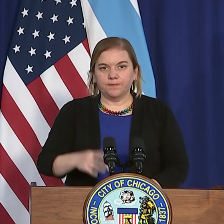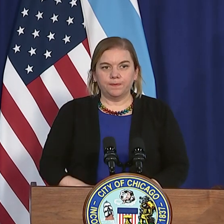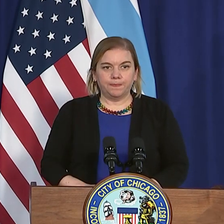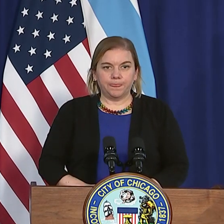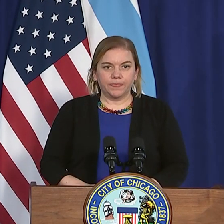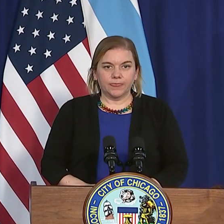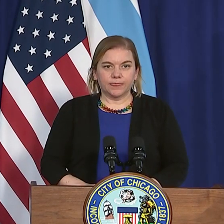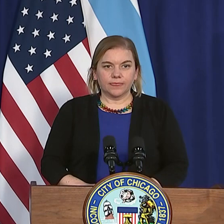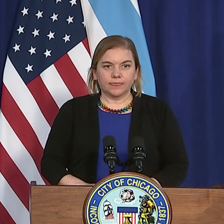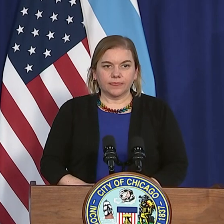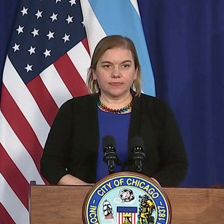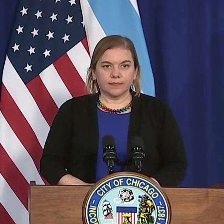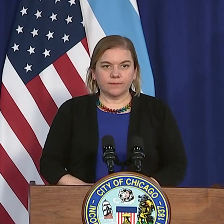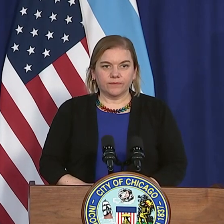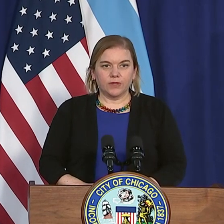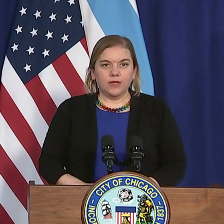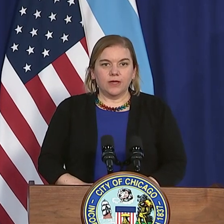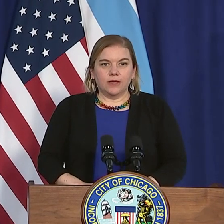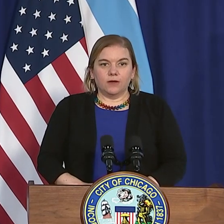Chicago.